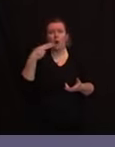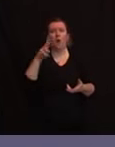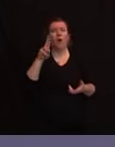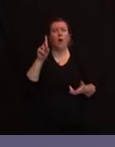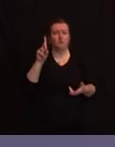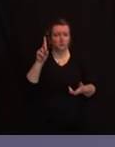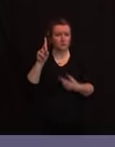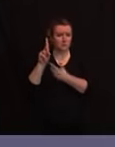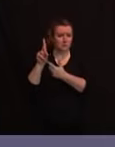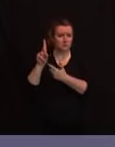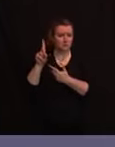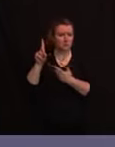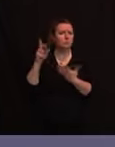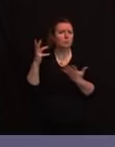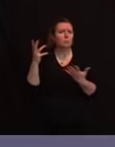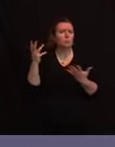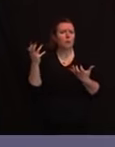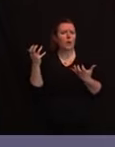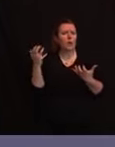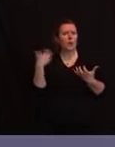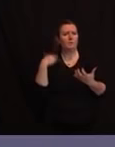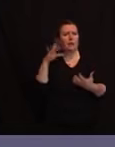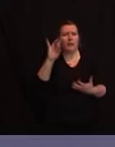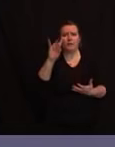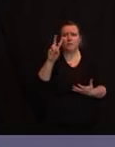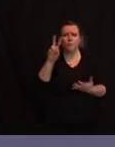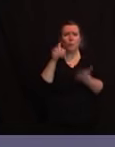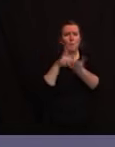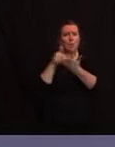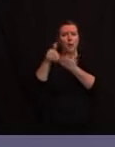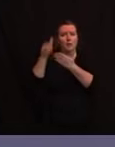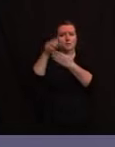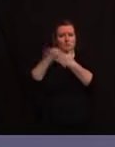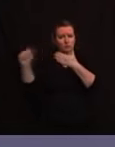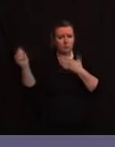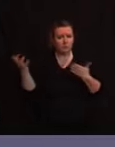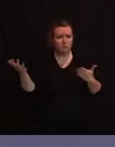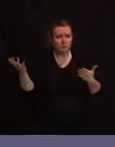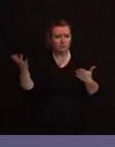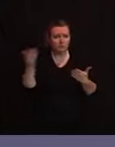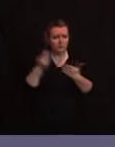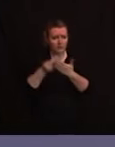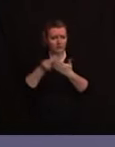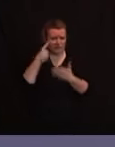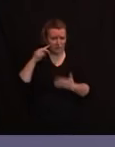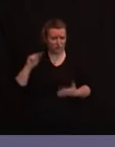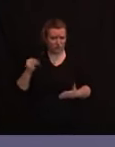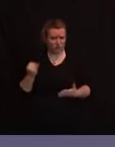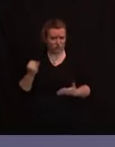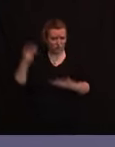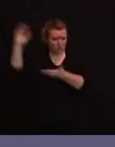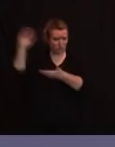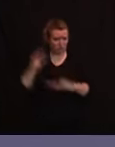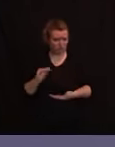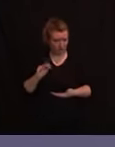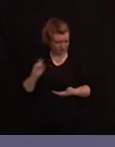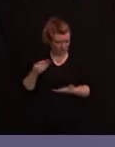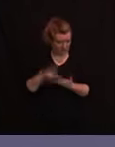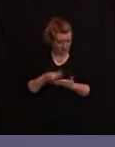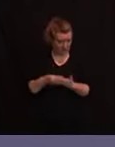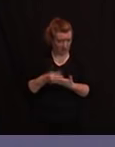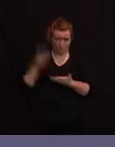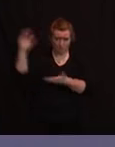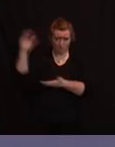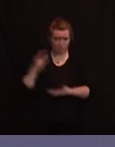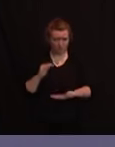million of COVID-19 relief funding available to communities across New Jersey. What are the state's plans for this money? And